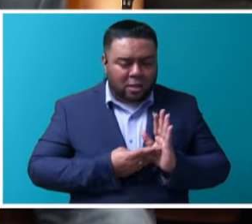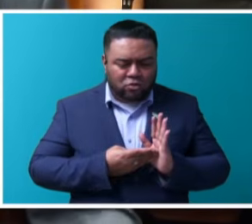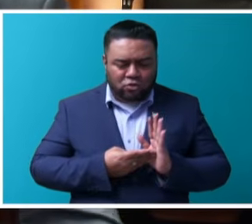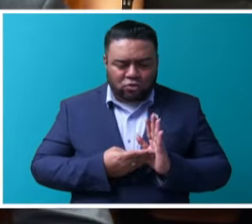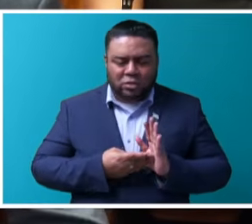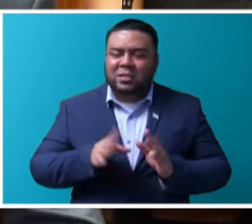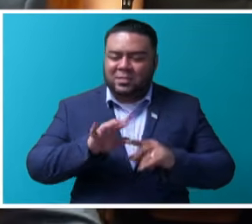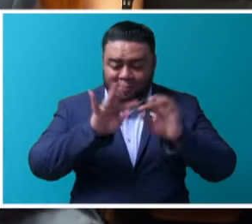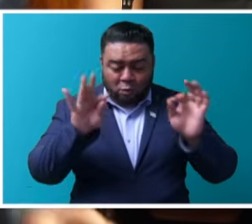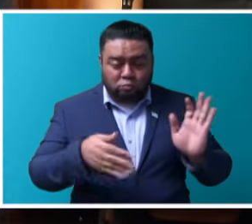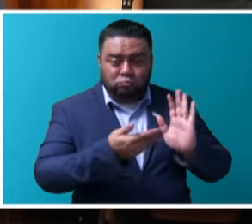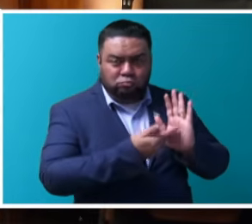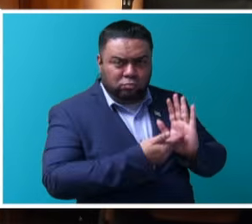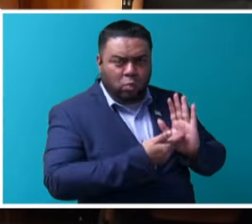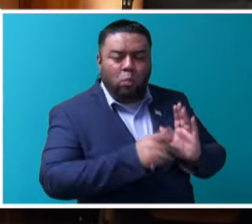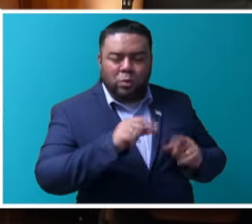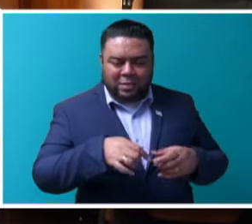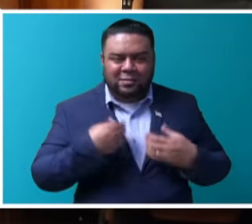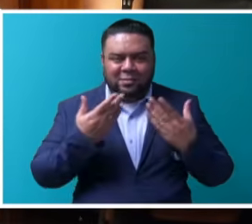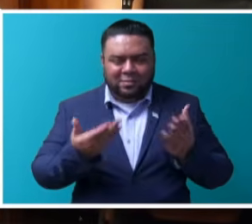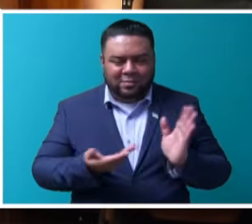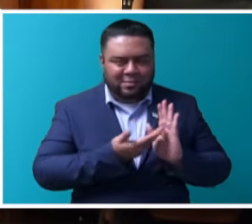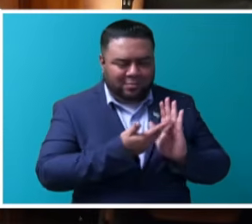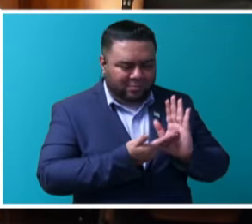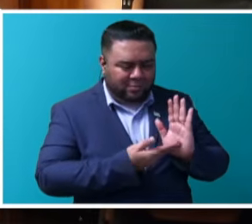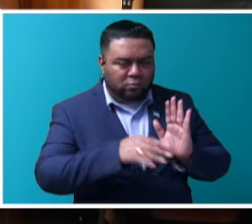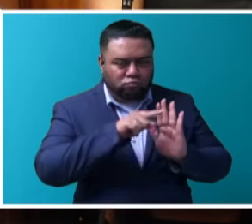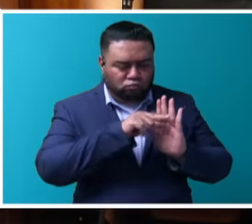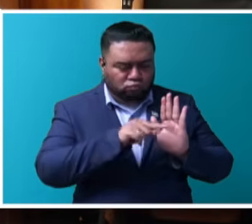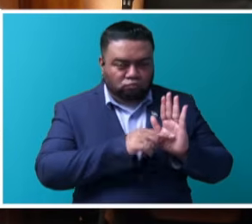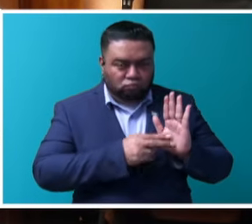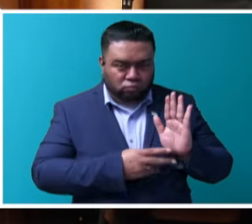is framed with these commitments at its core.